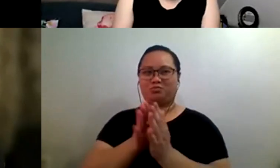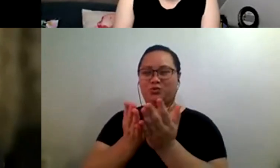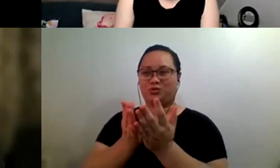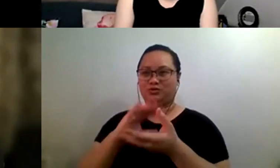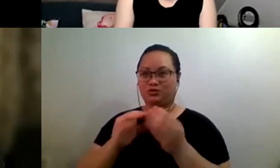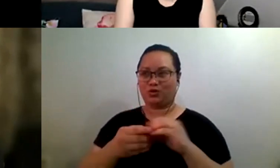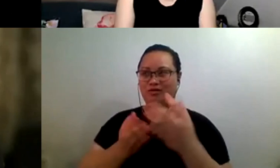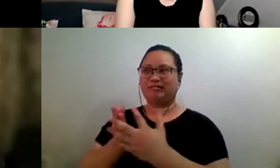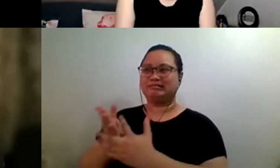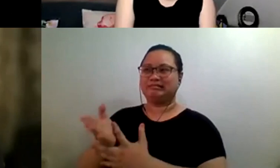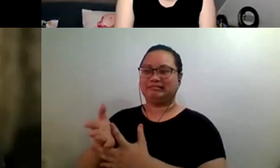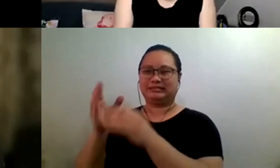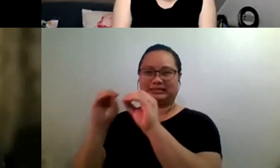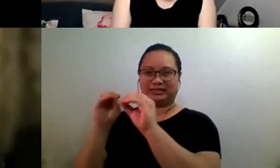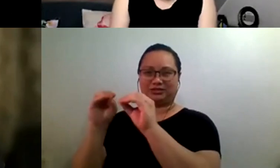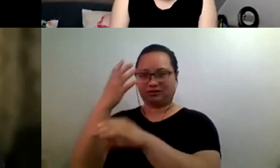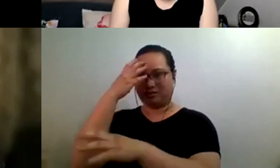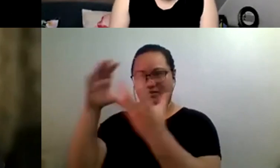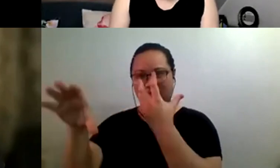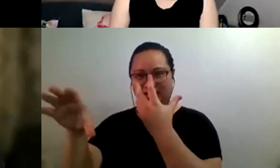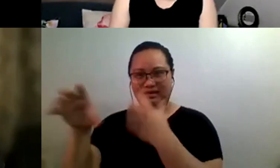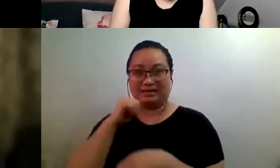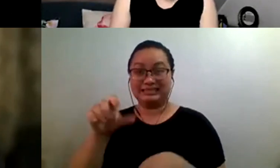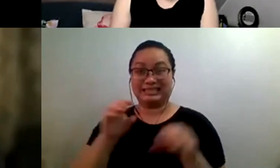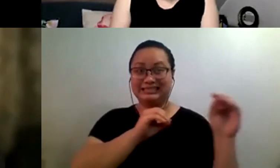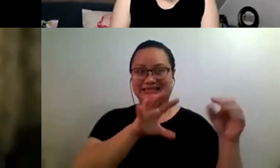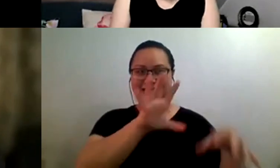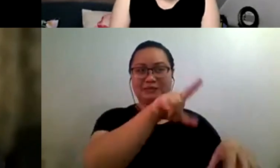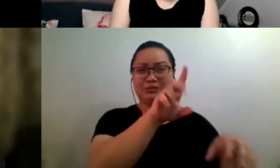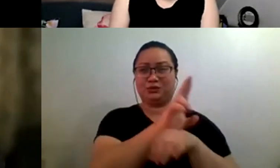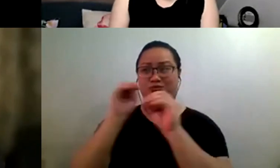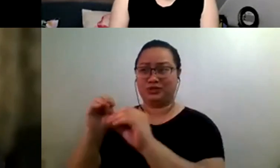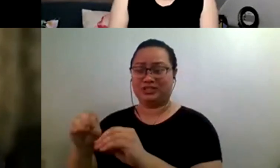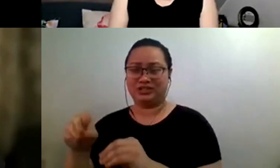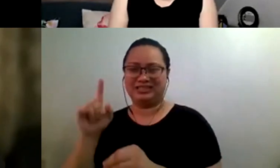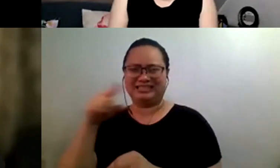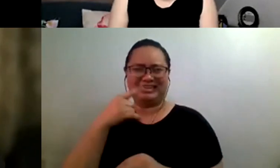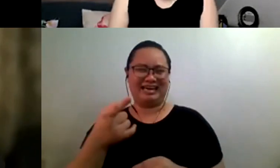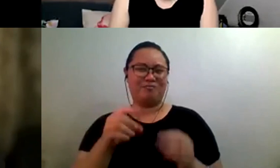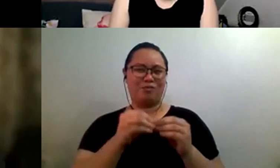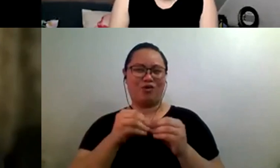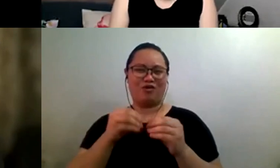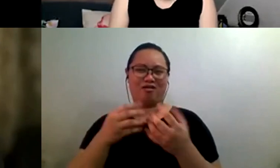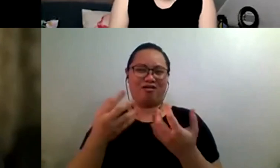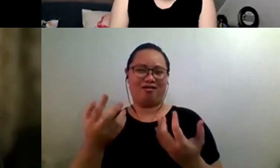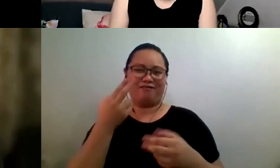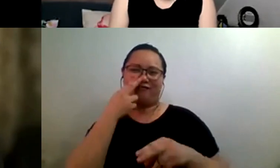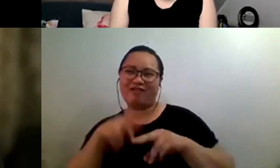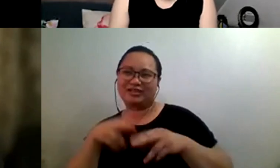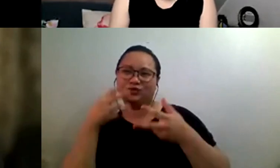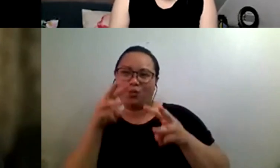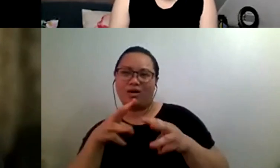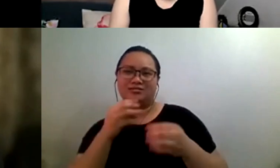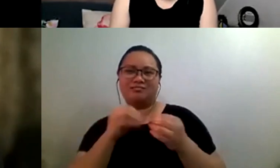they're not teaching tools. They're entertainment tools. They get into our psyches deeper and more efficiently because we are